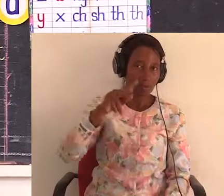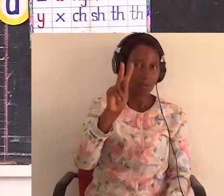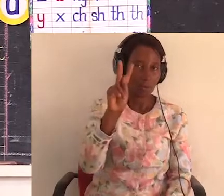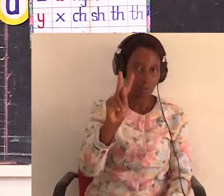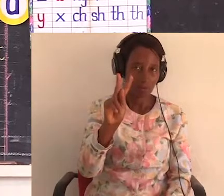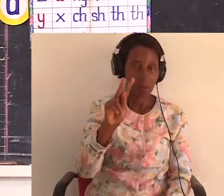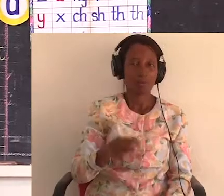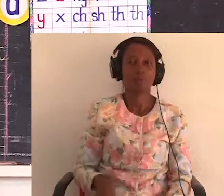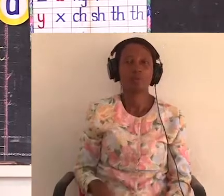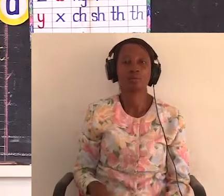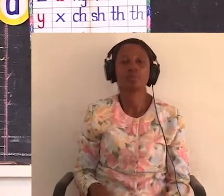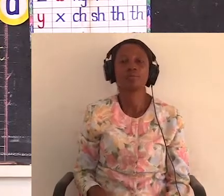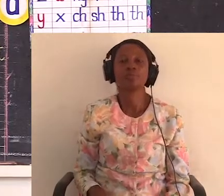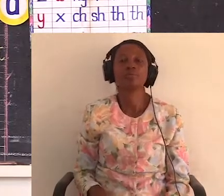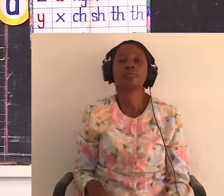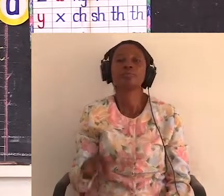Cap.